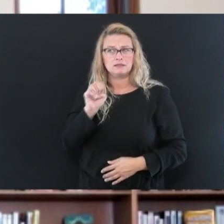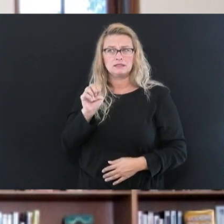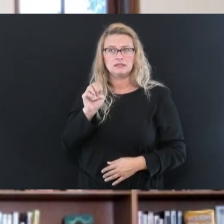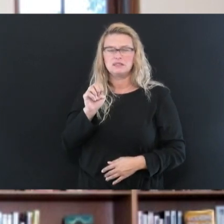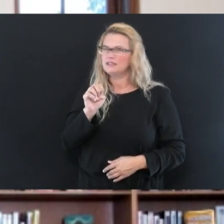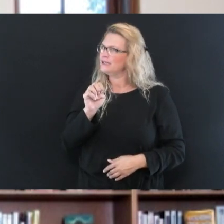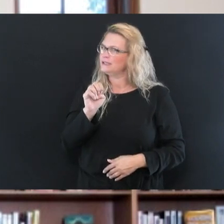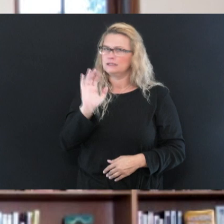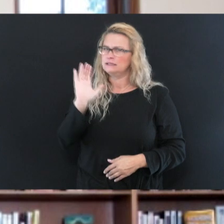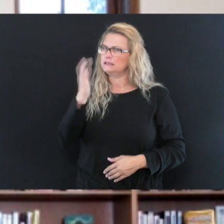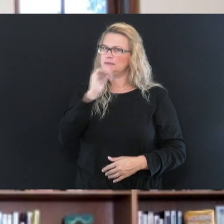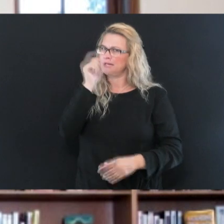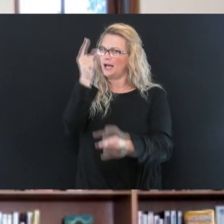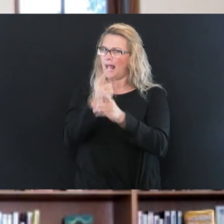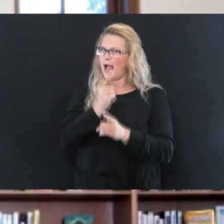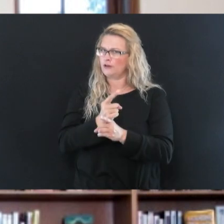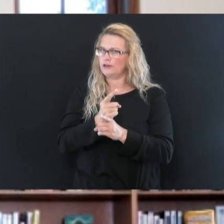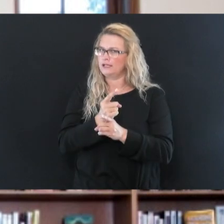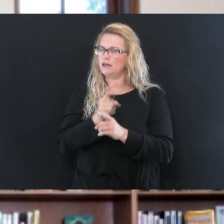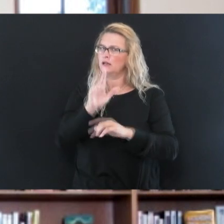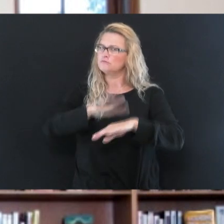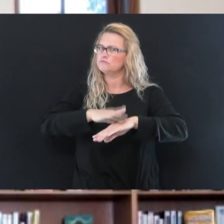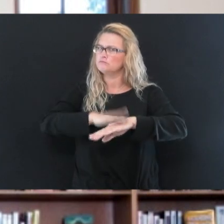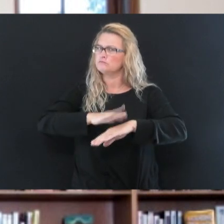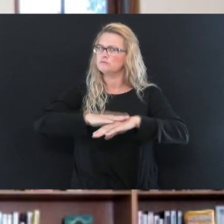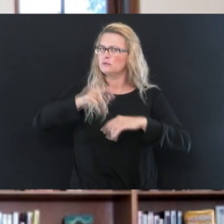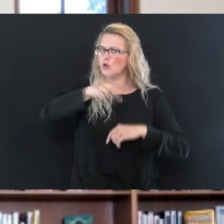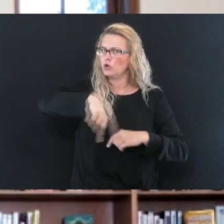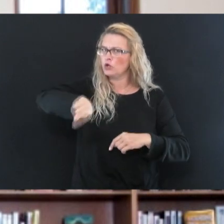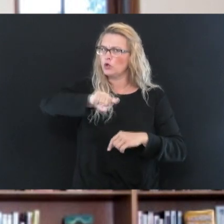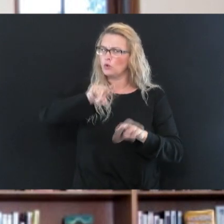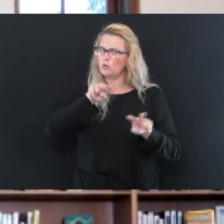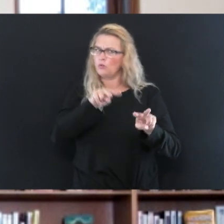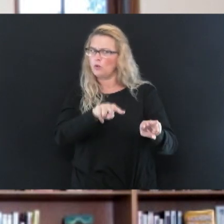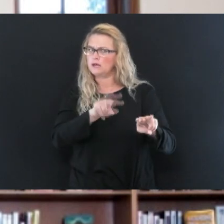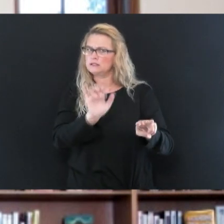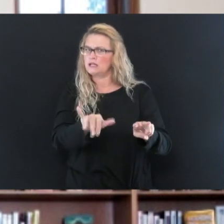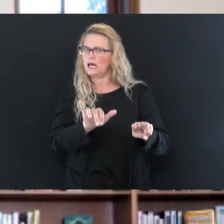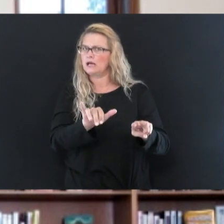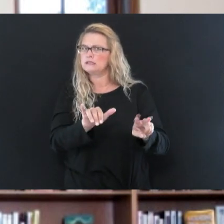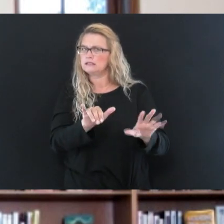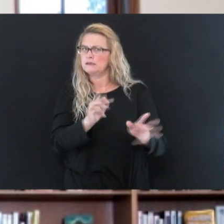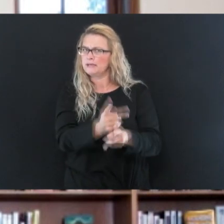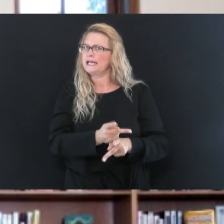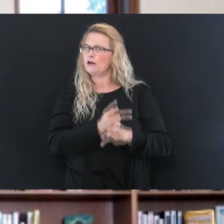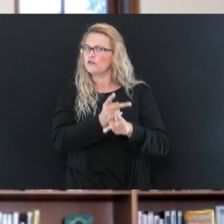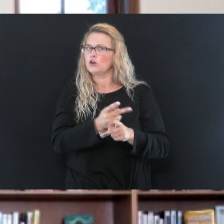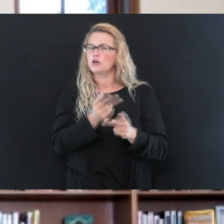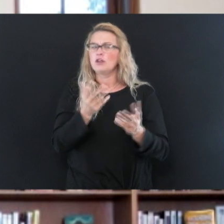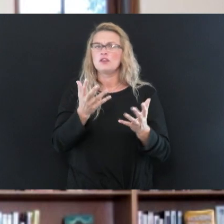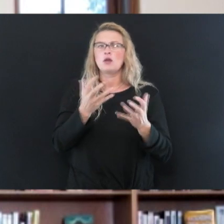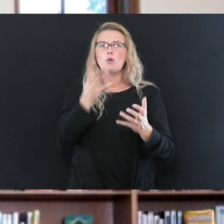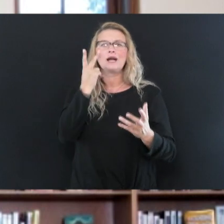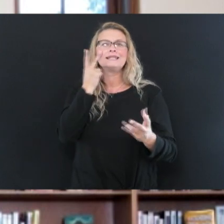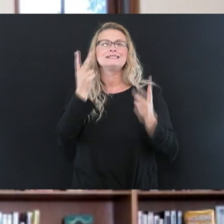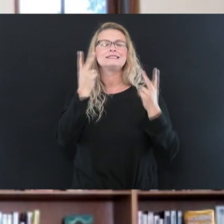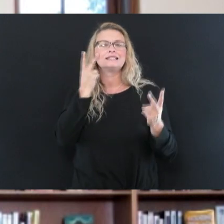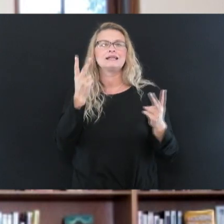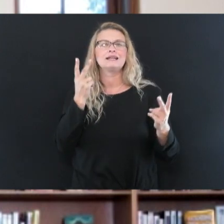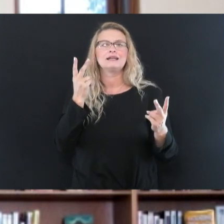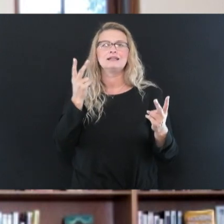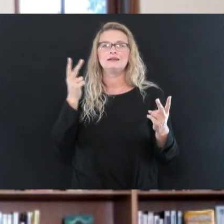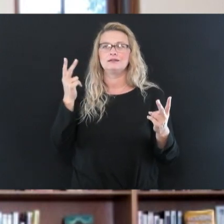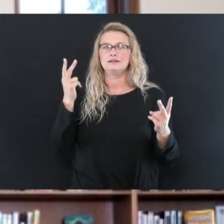it is not accurate data, and we caution people to look at this very carefully. They're asking for screenshots, audio